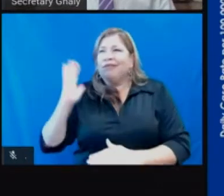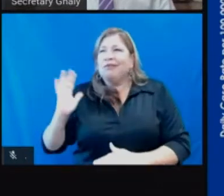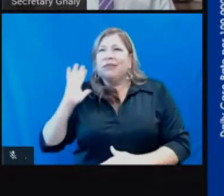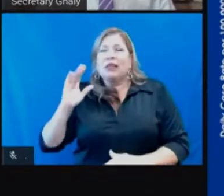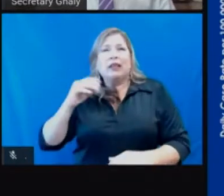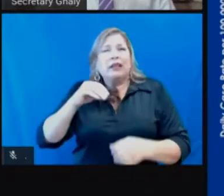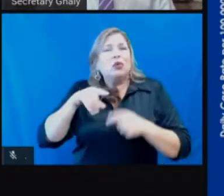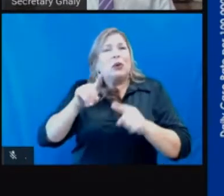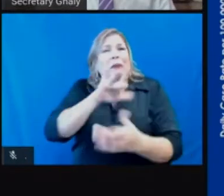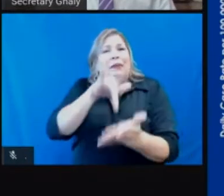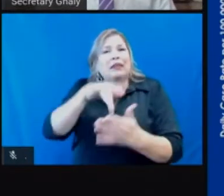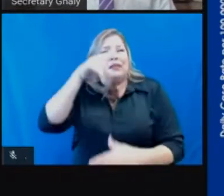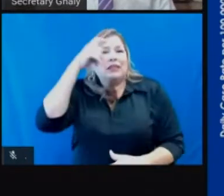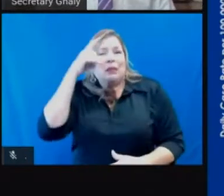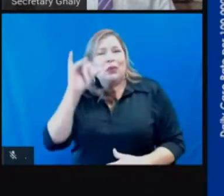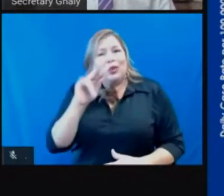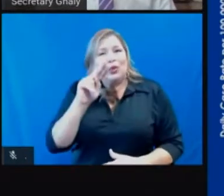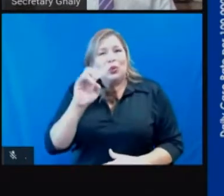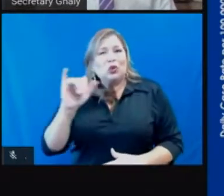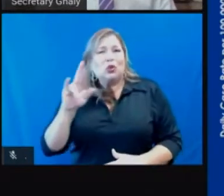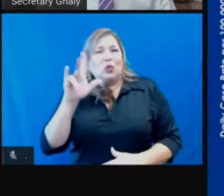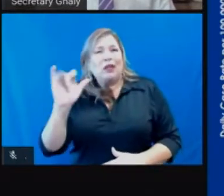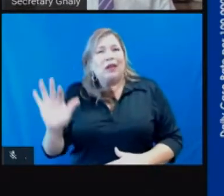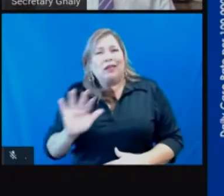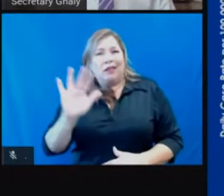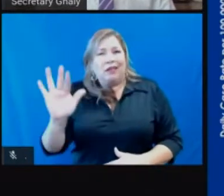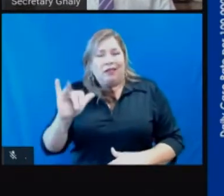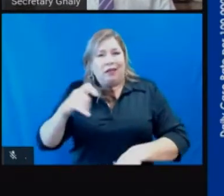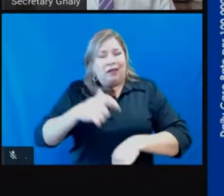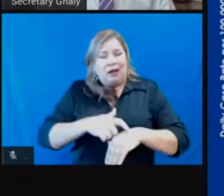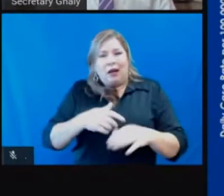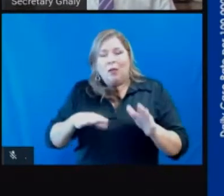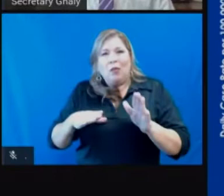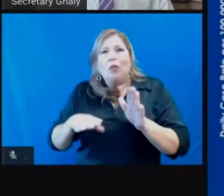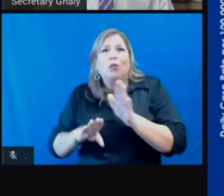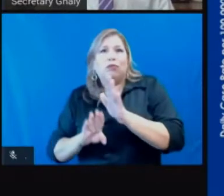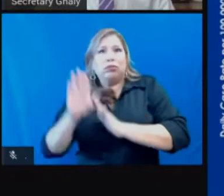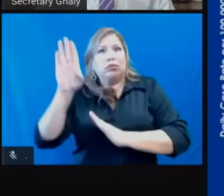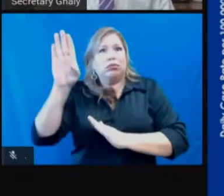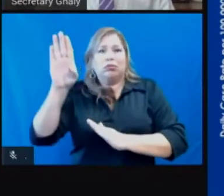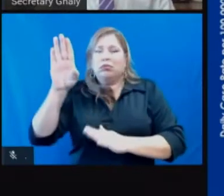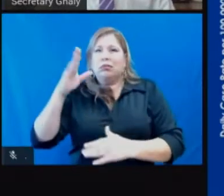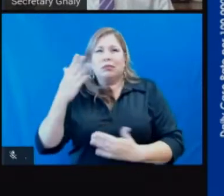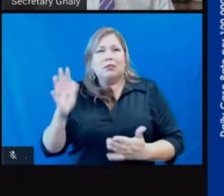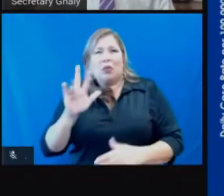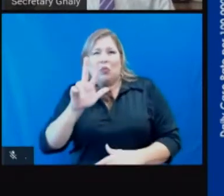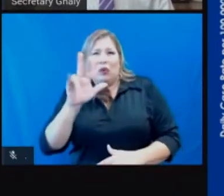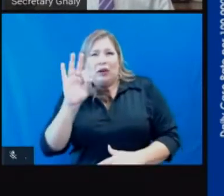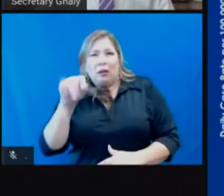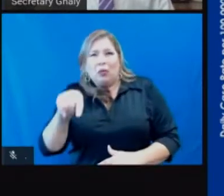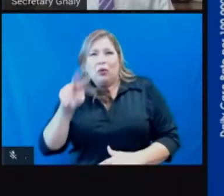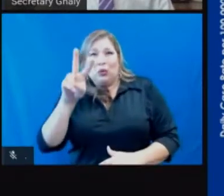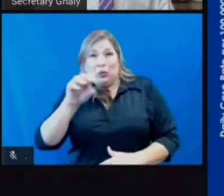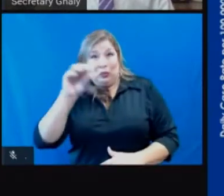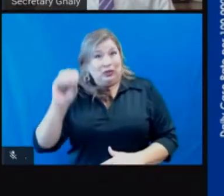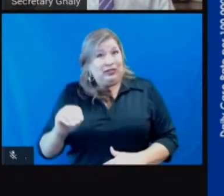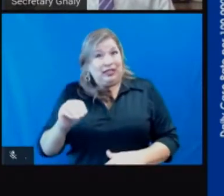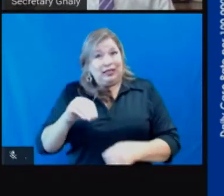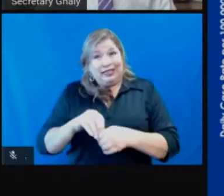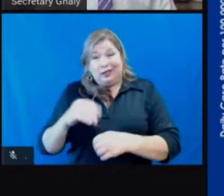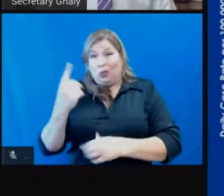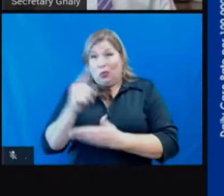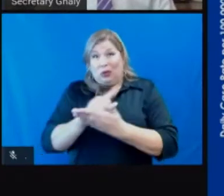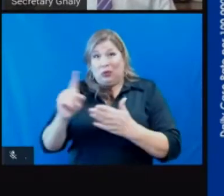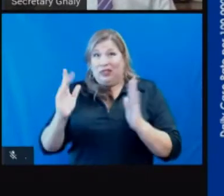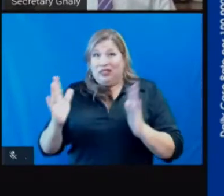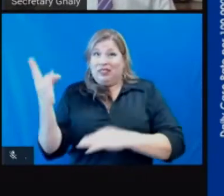middle of the summer in June and July. We had a peak rate of increase of about 39.2% over a 7-day